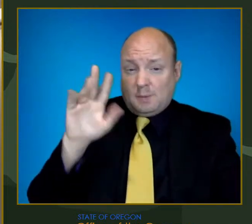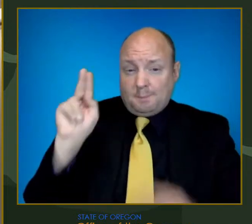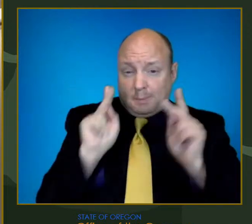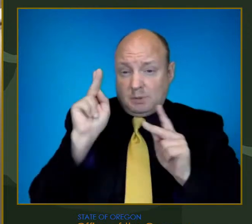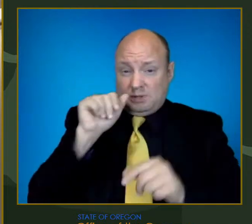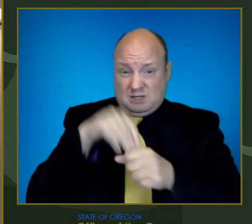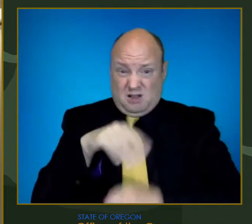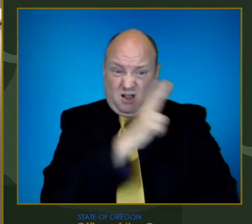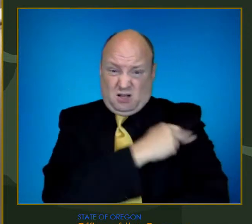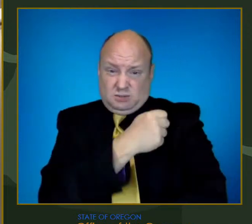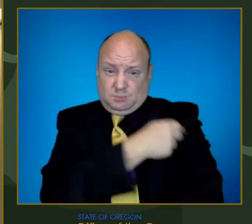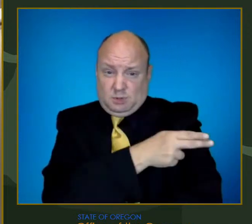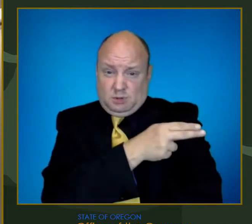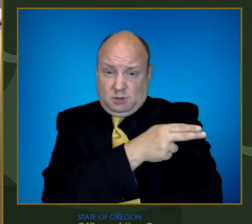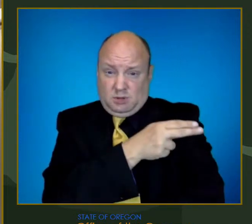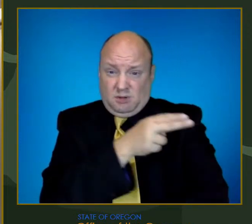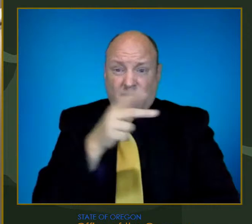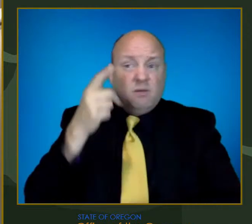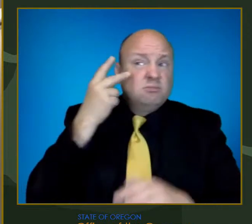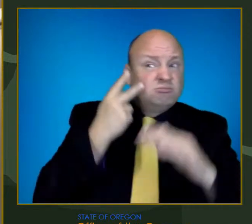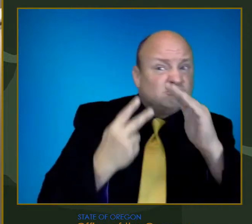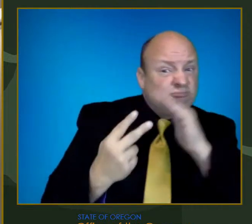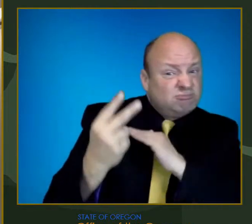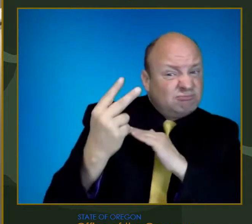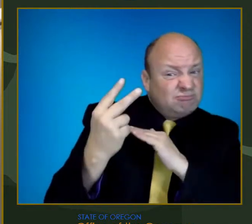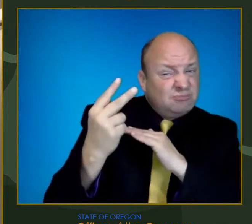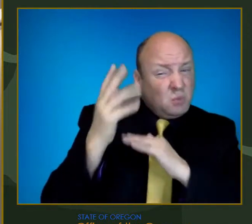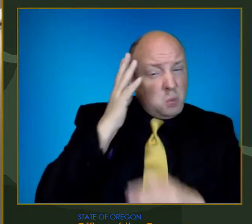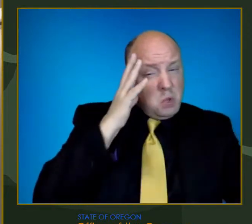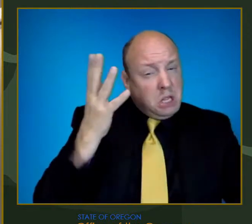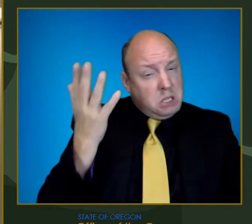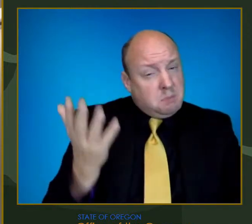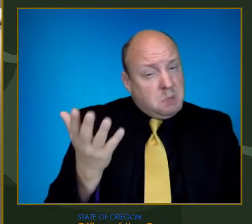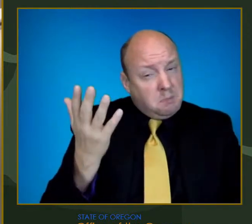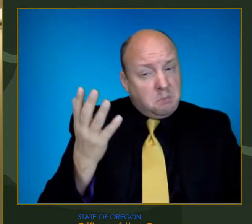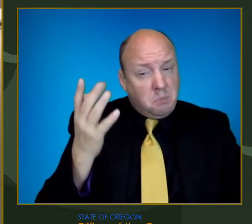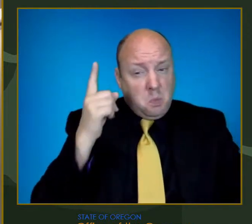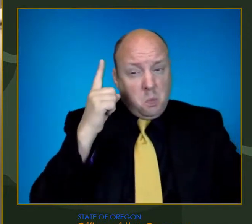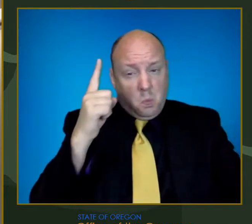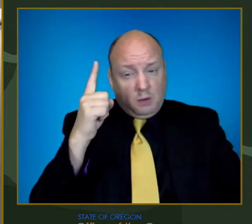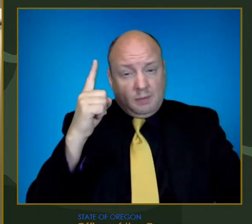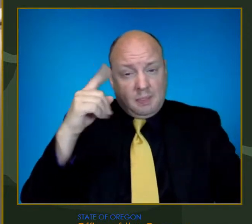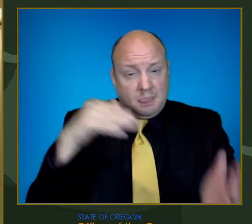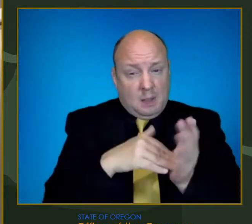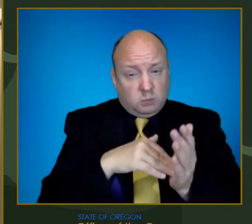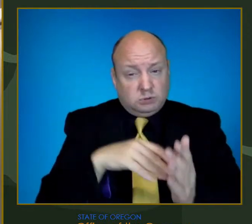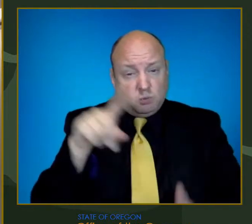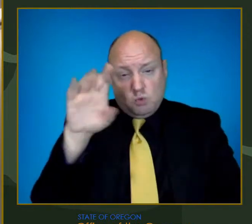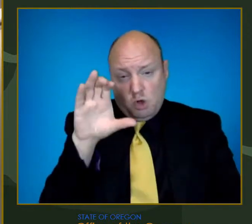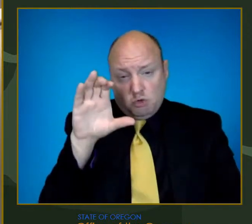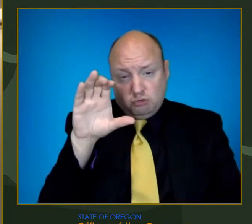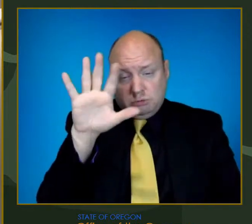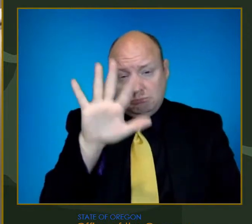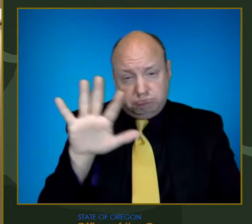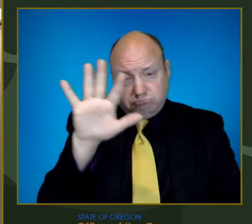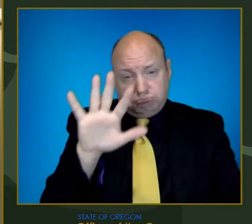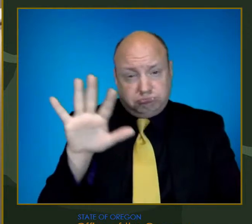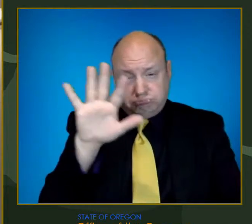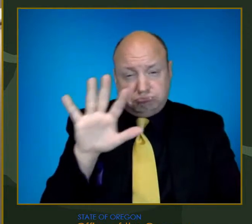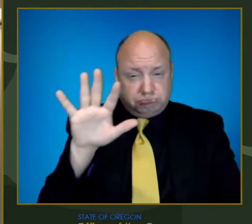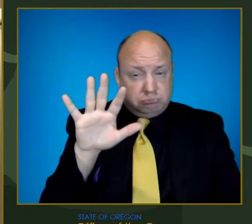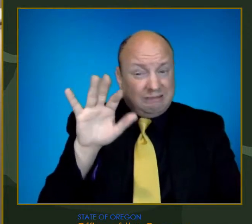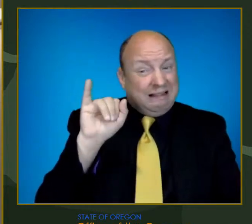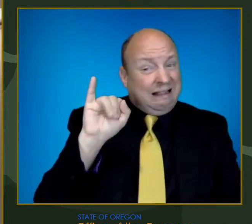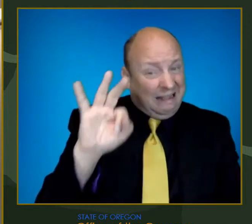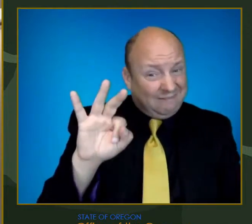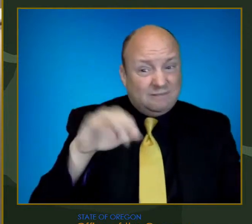that we may see as many as 1,100 patients. That is if we continue to use the measures that are necessary to try to curb the spread of this